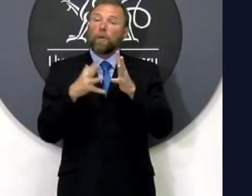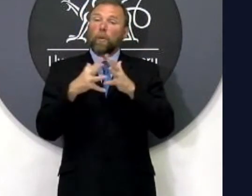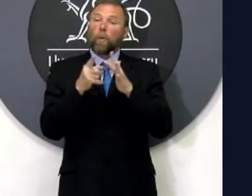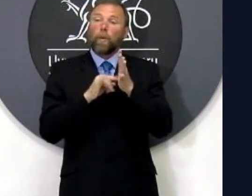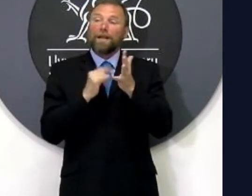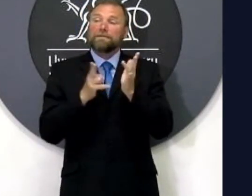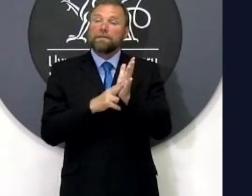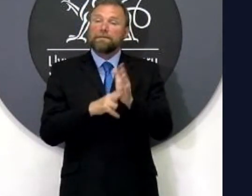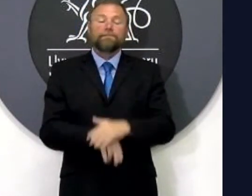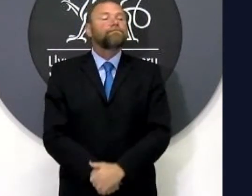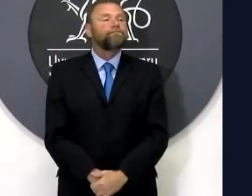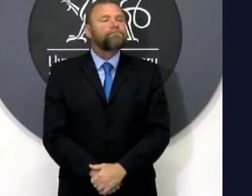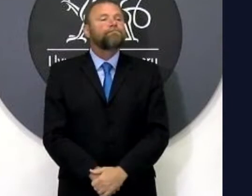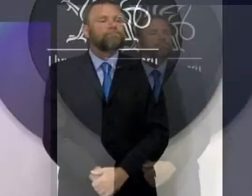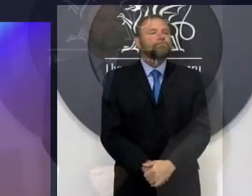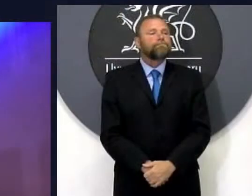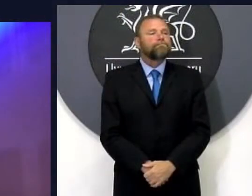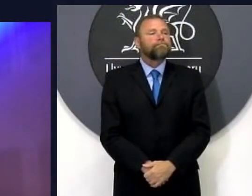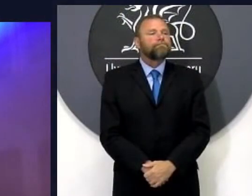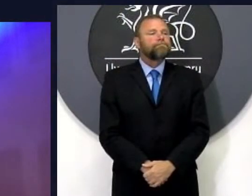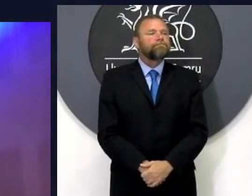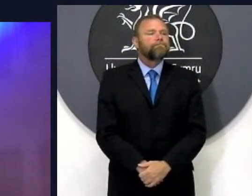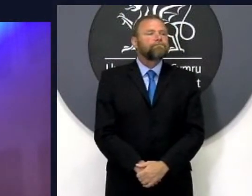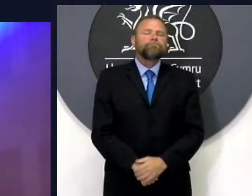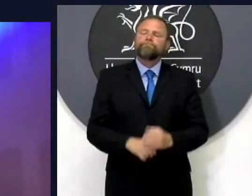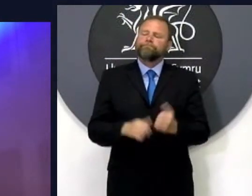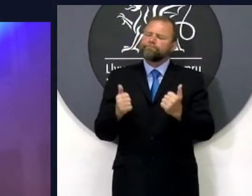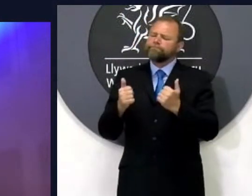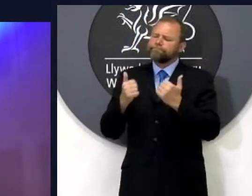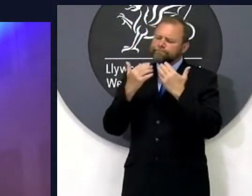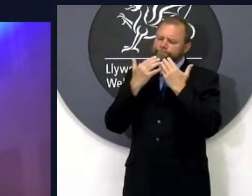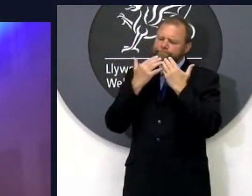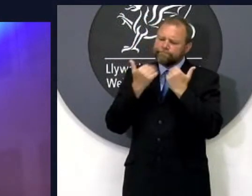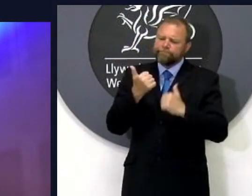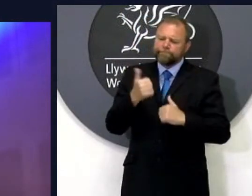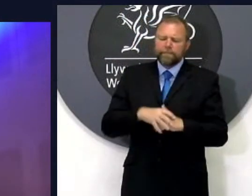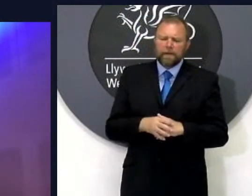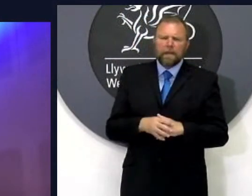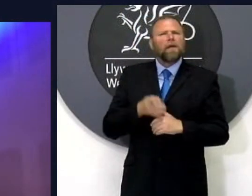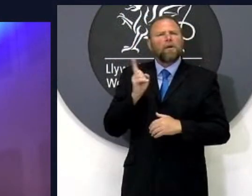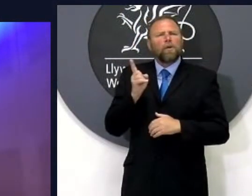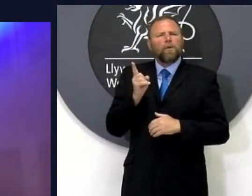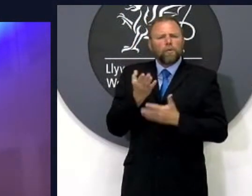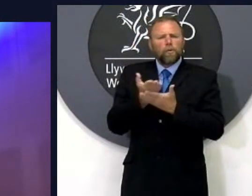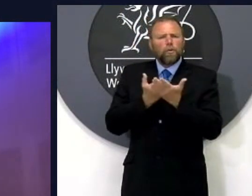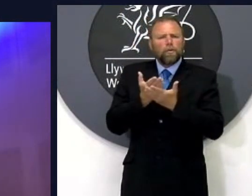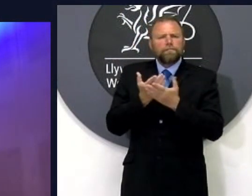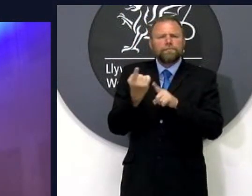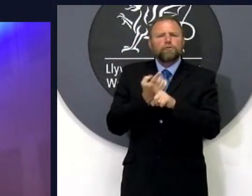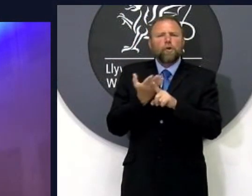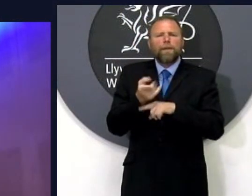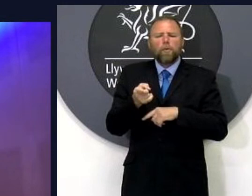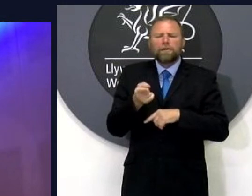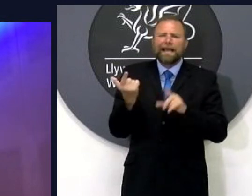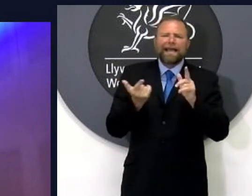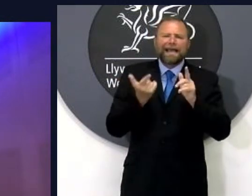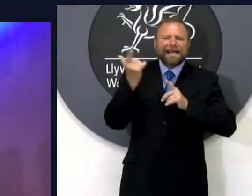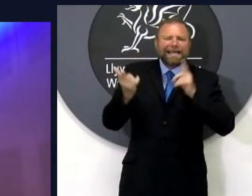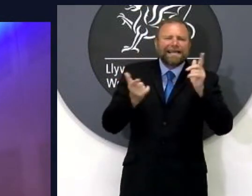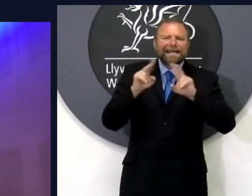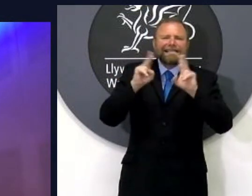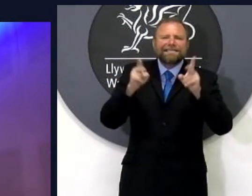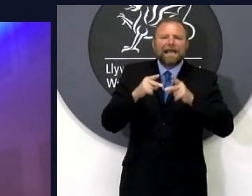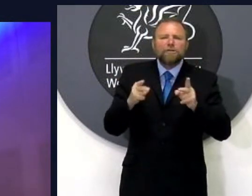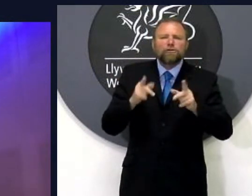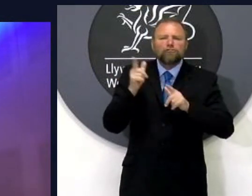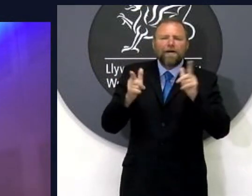LBC. Thank you, Health Minister. You picked up a few moments ago on international travel. Obviously, in England, people are free if they want, certainly,